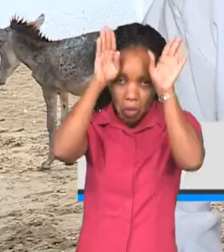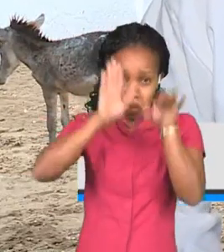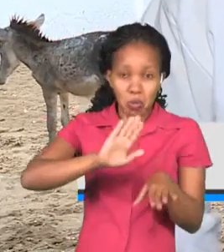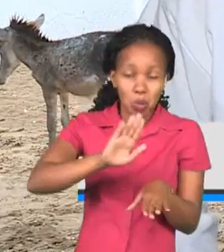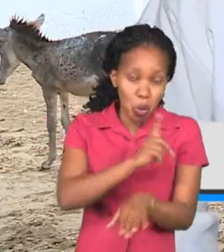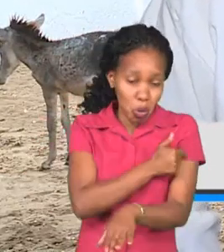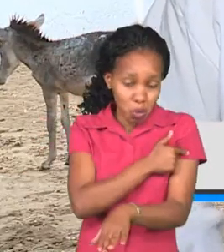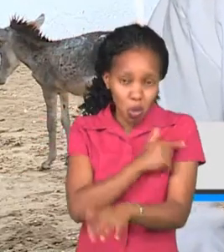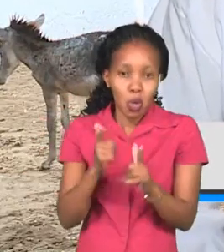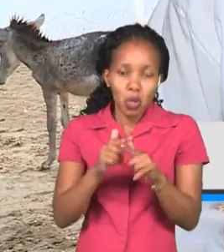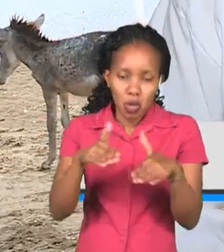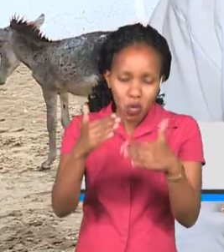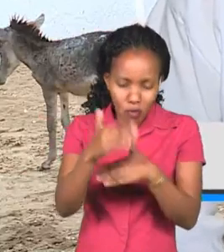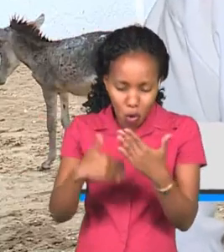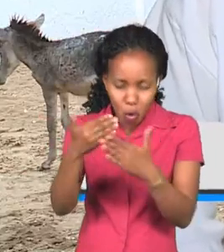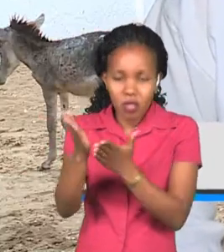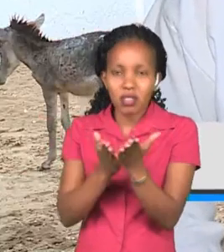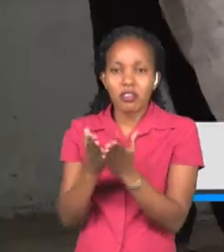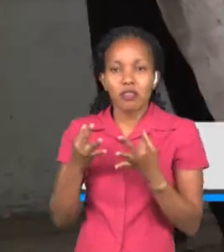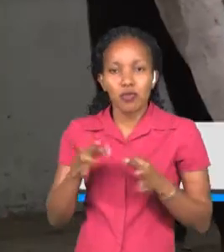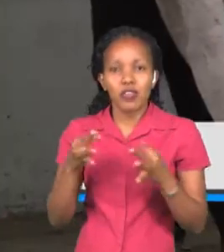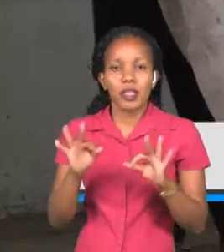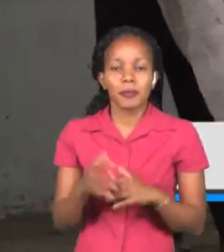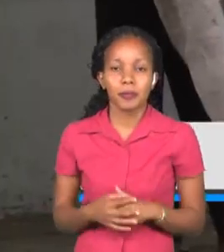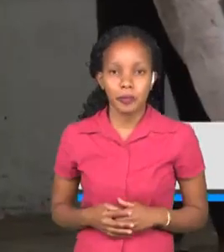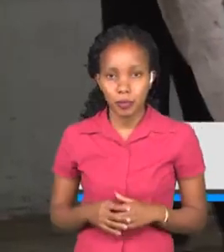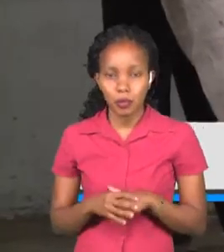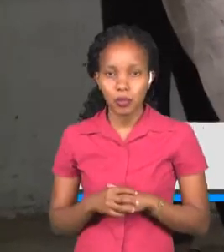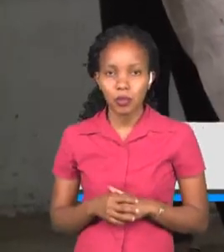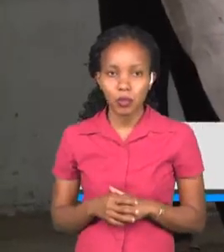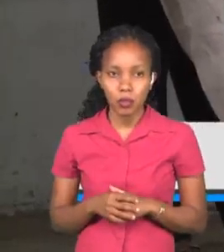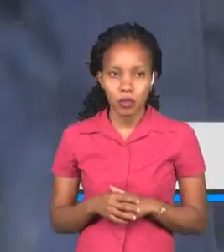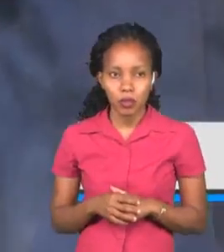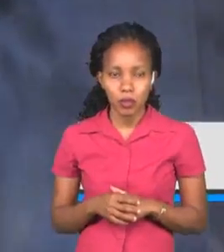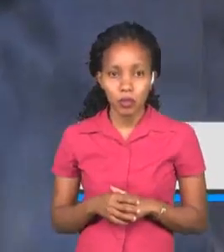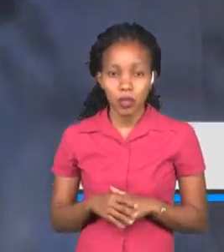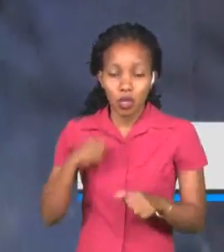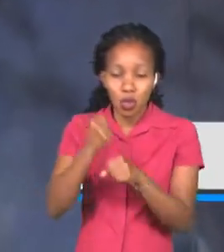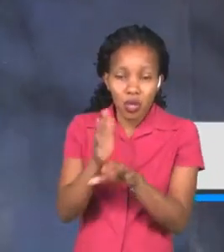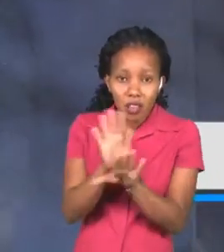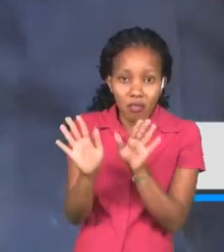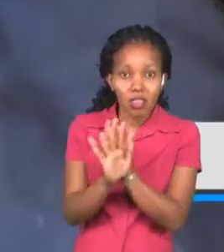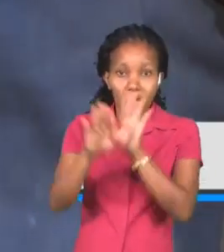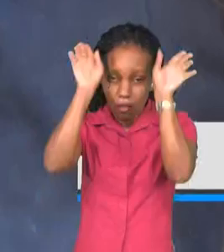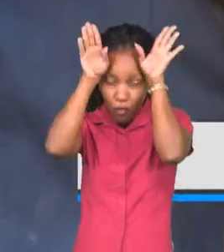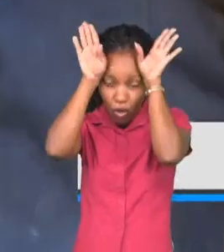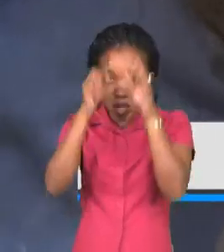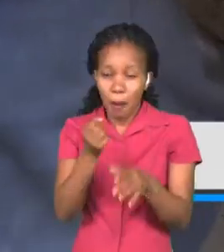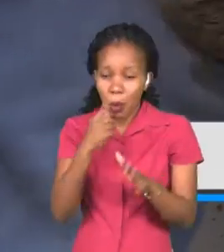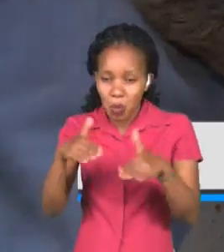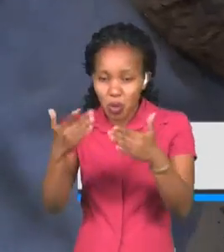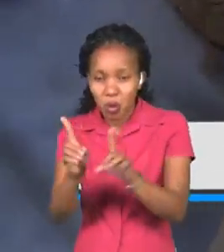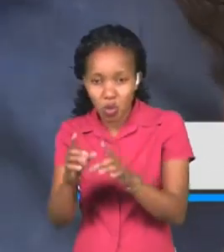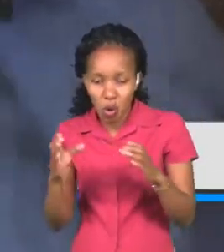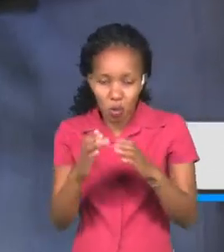hospital, and we'll offer all the veterinary treatment that they need. Trimming of hooves, deworming programs, and